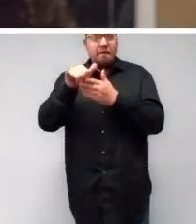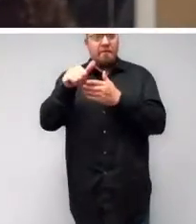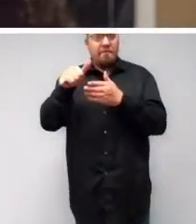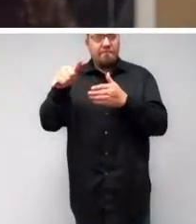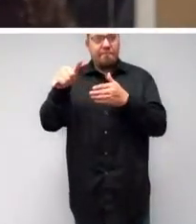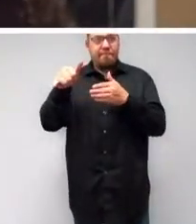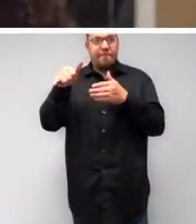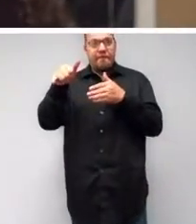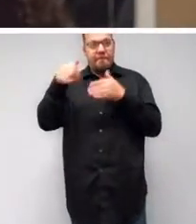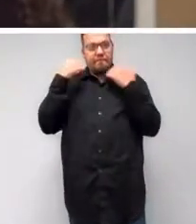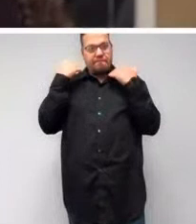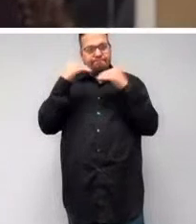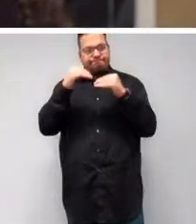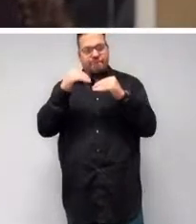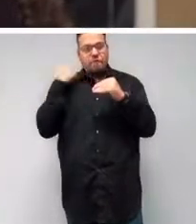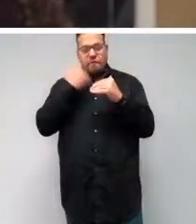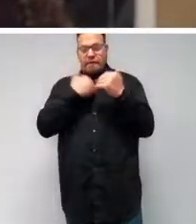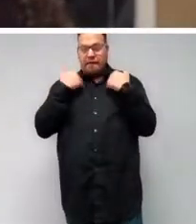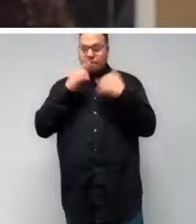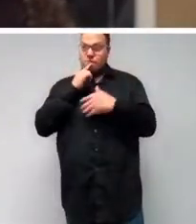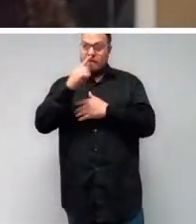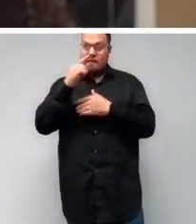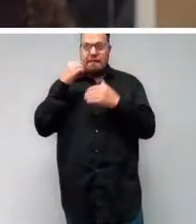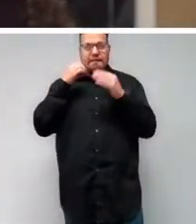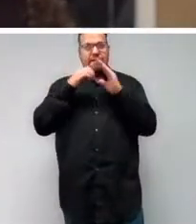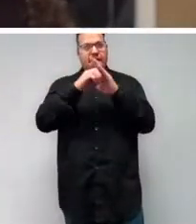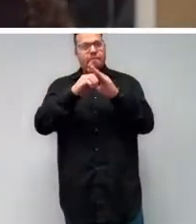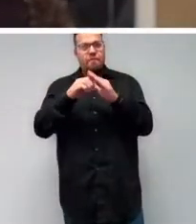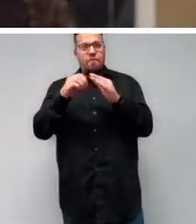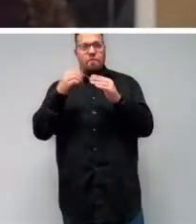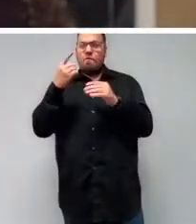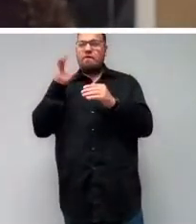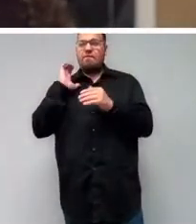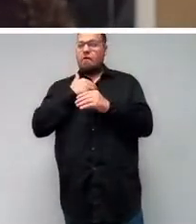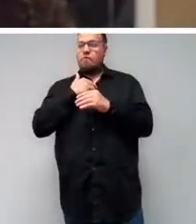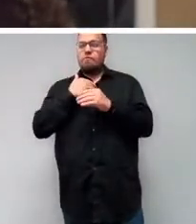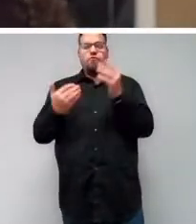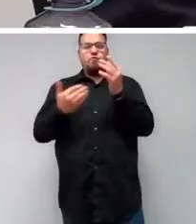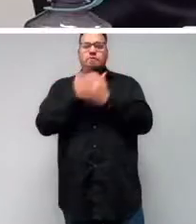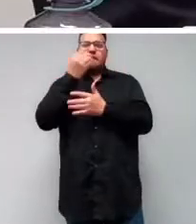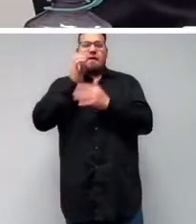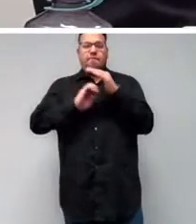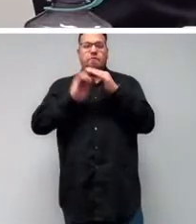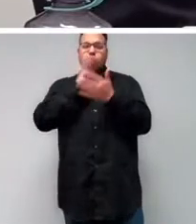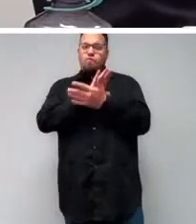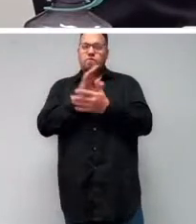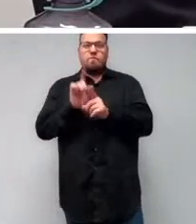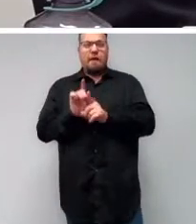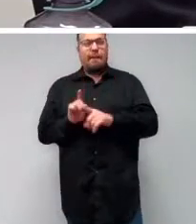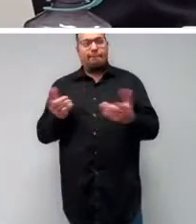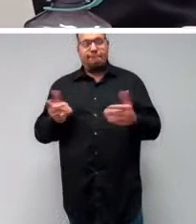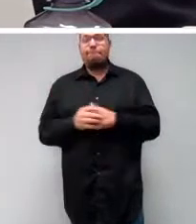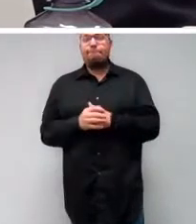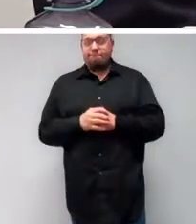real example in the district, one of our newest elementary schools as well.